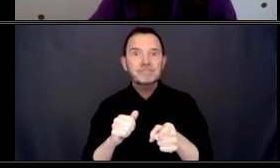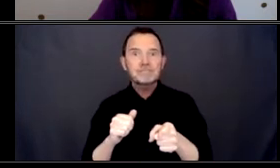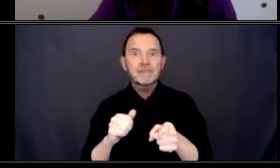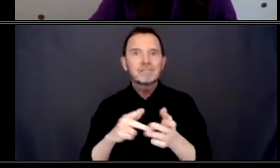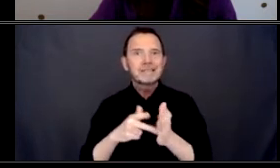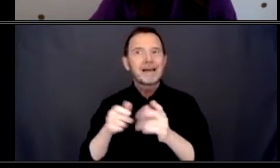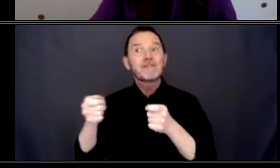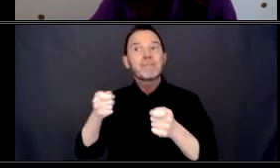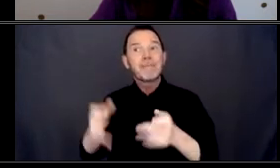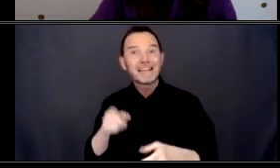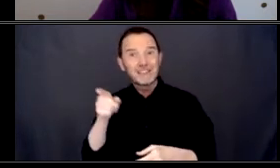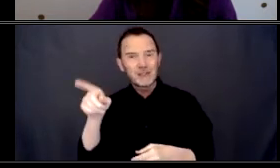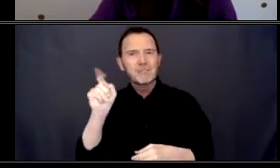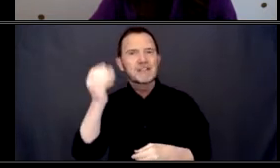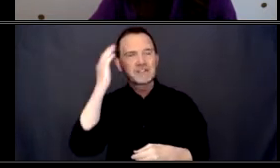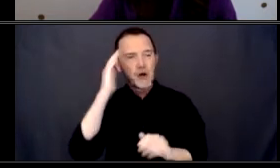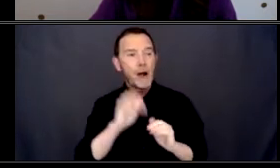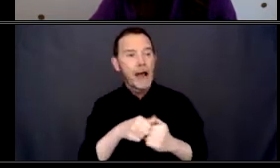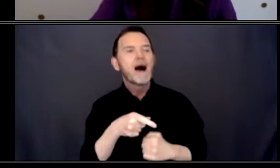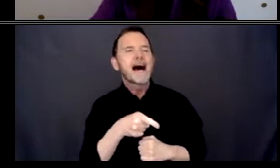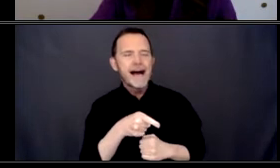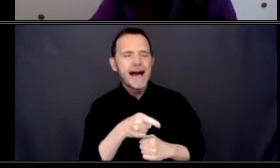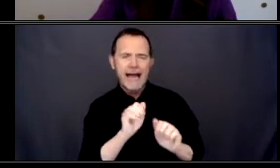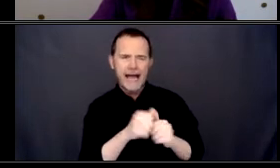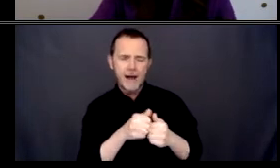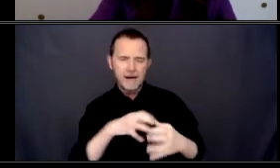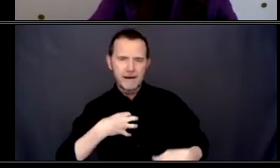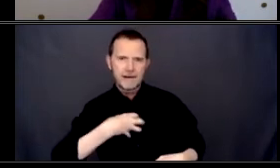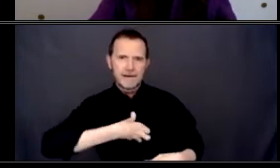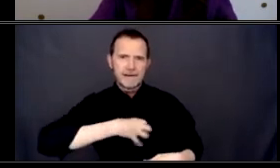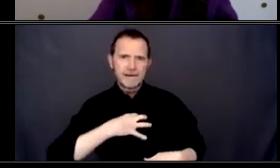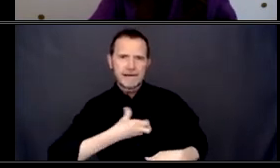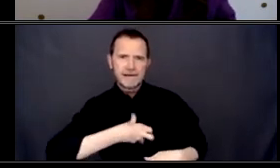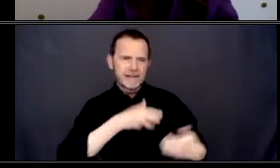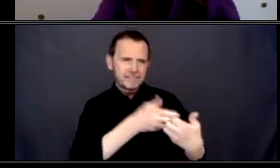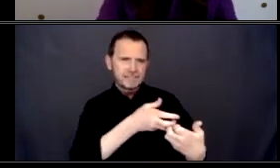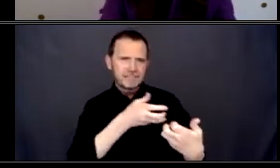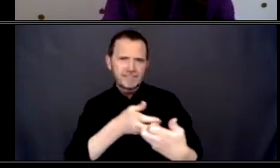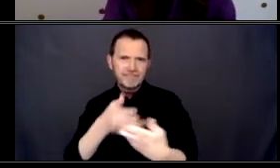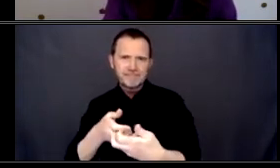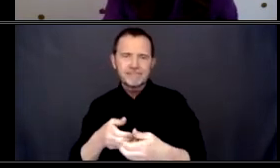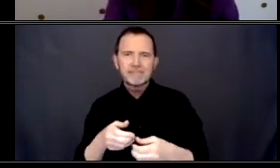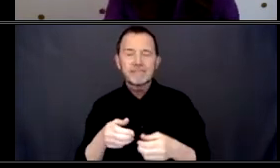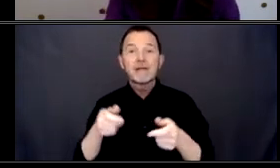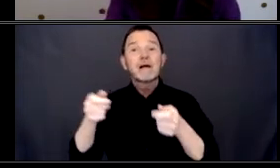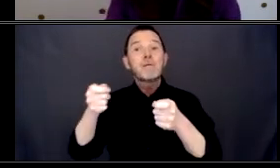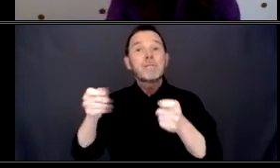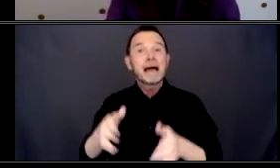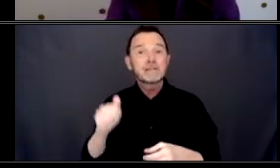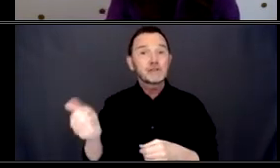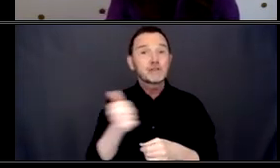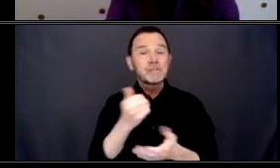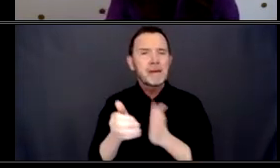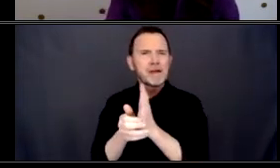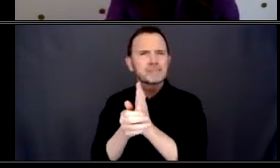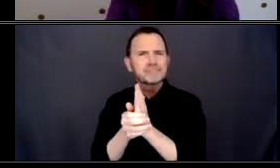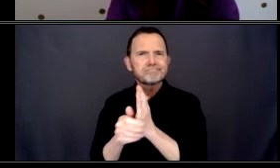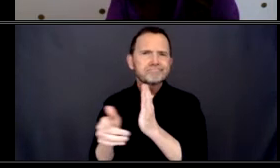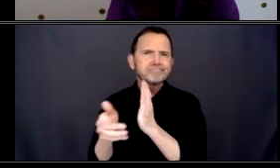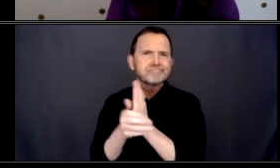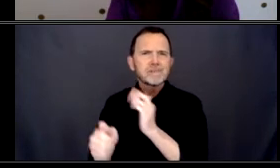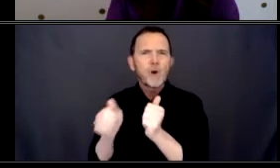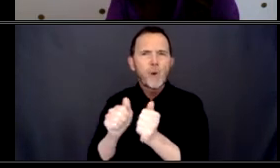speak to people, how to interact with folks. A lot of our managers here became managers because they were very good at their craft, not necessarily because they knew how to manage. So